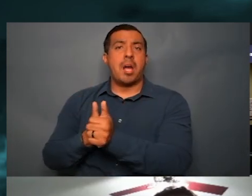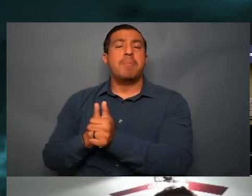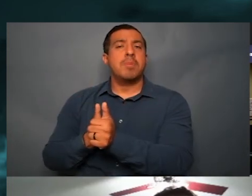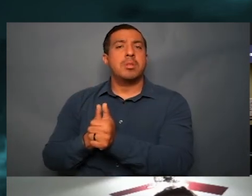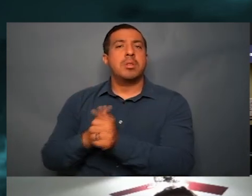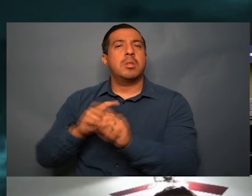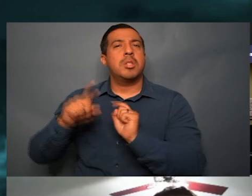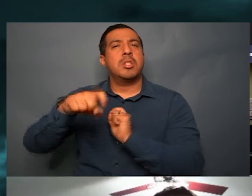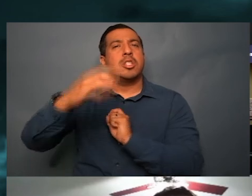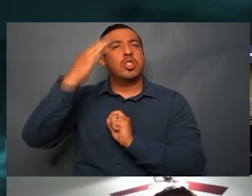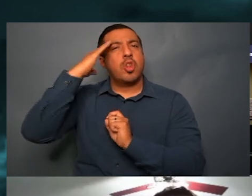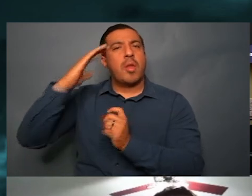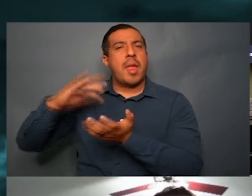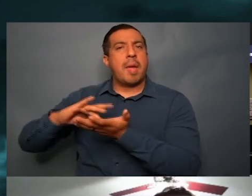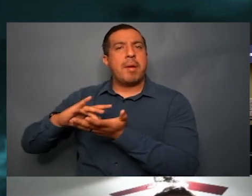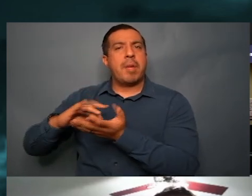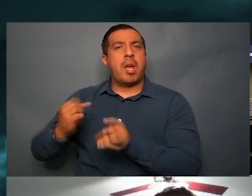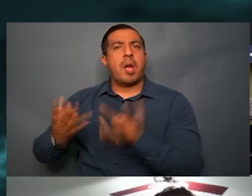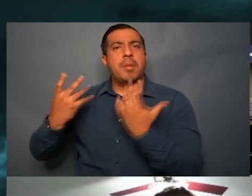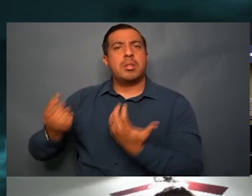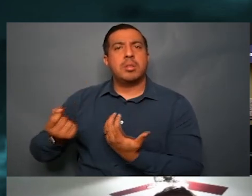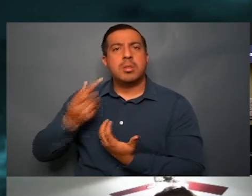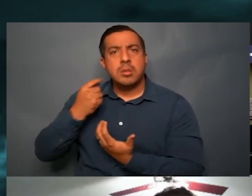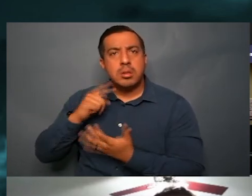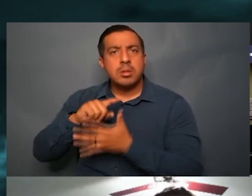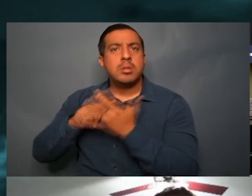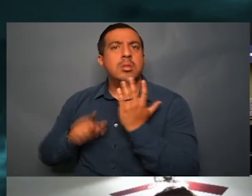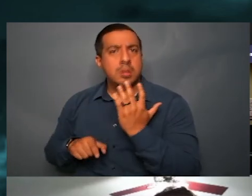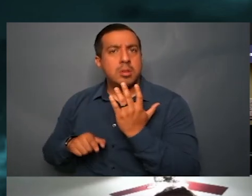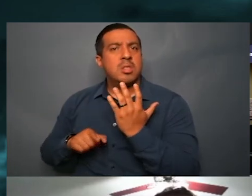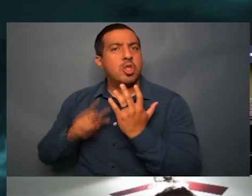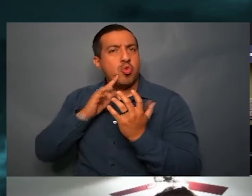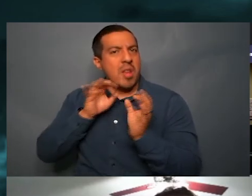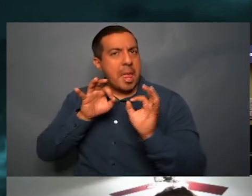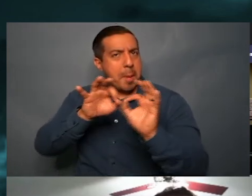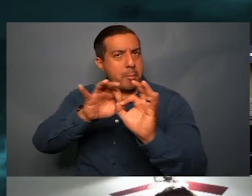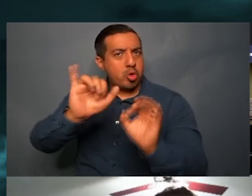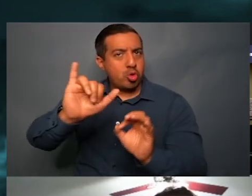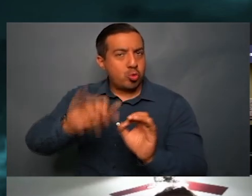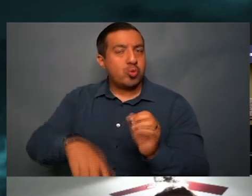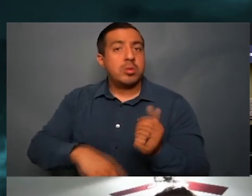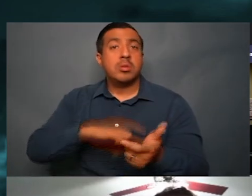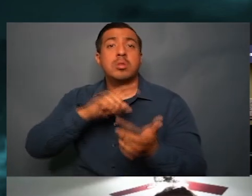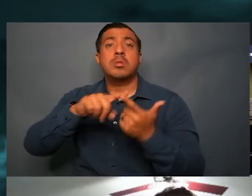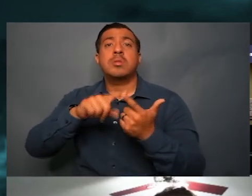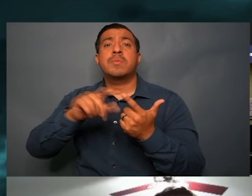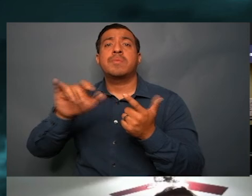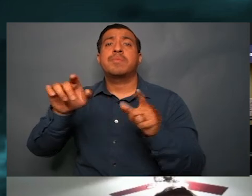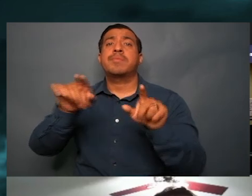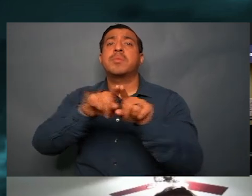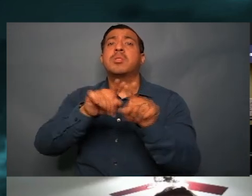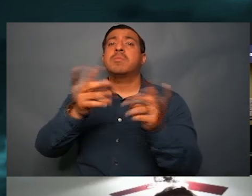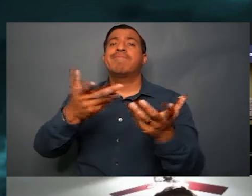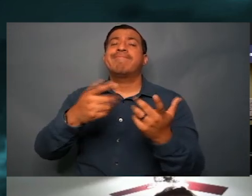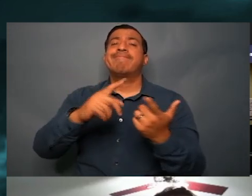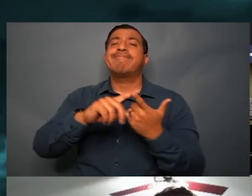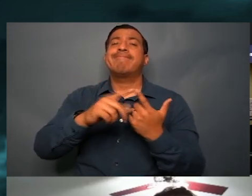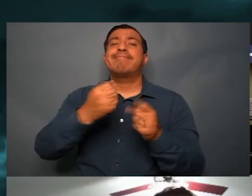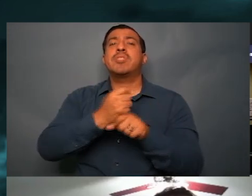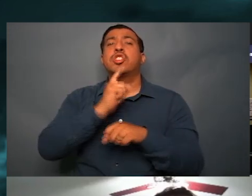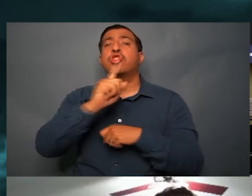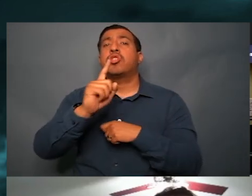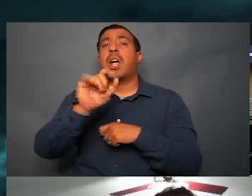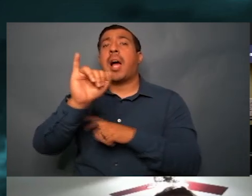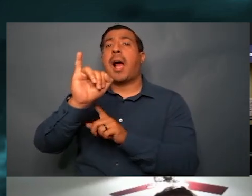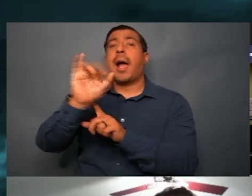the medication dosage is. That's important. Also, I would say make sure there's somewhere that IDs what